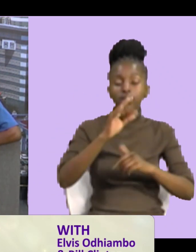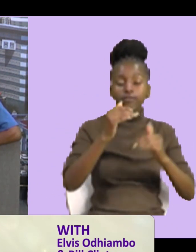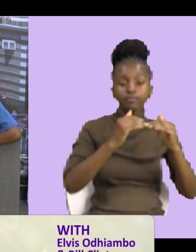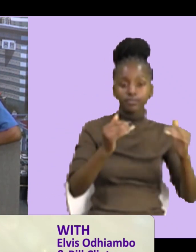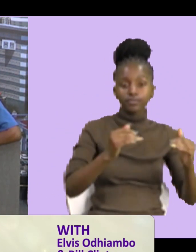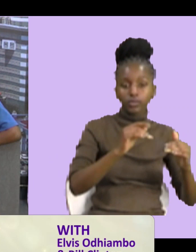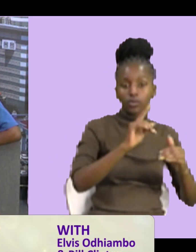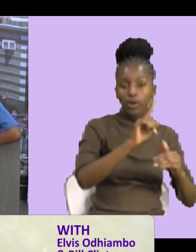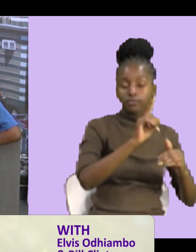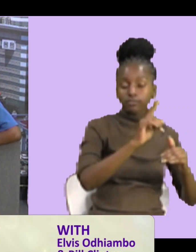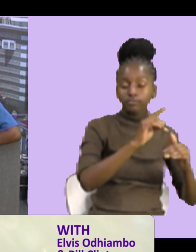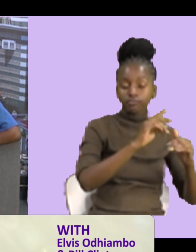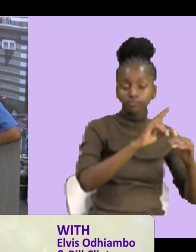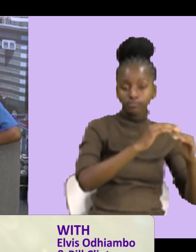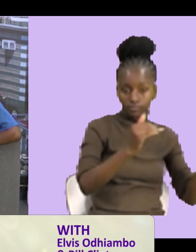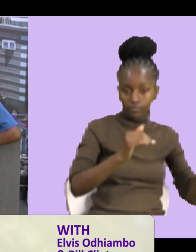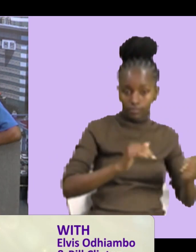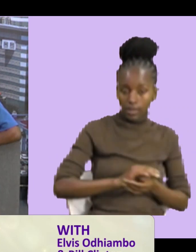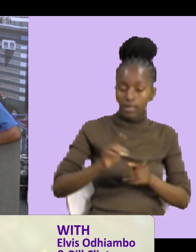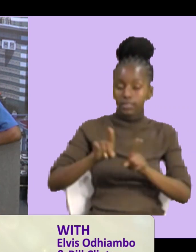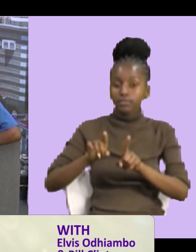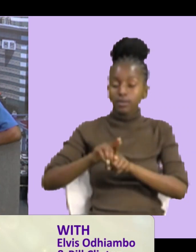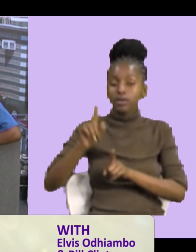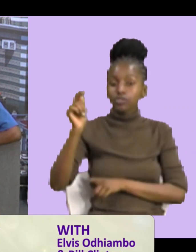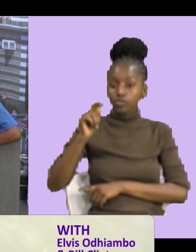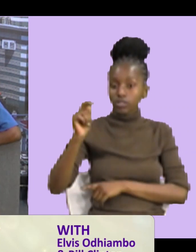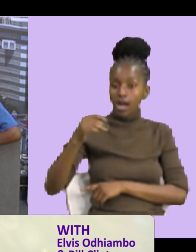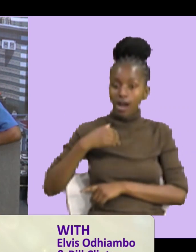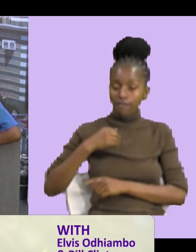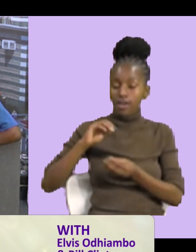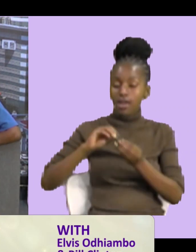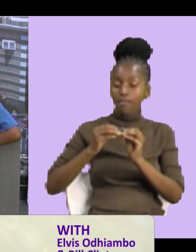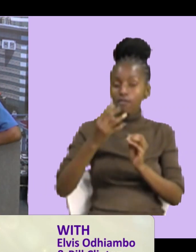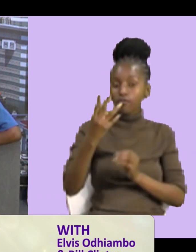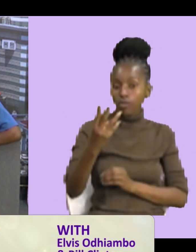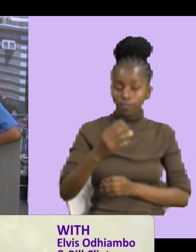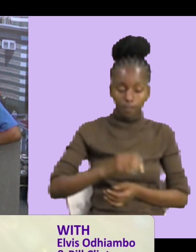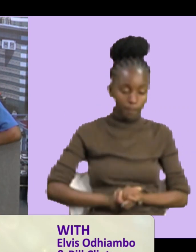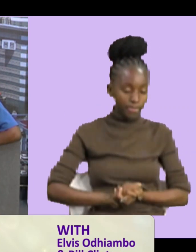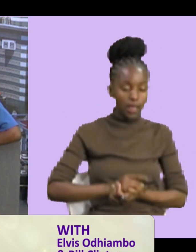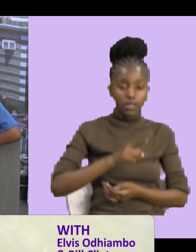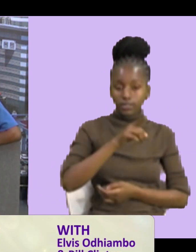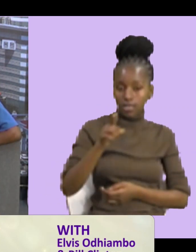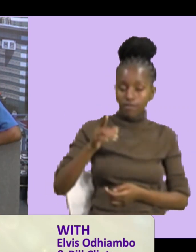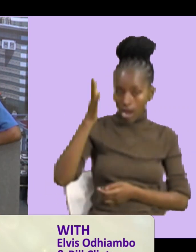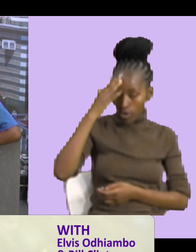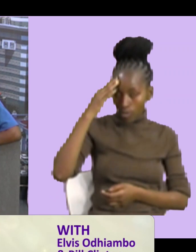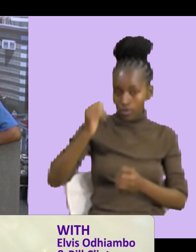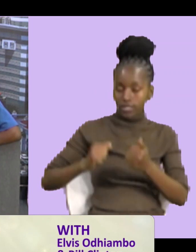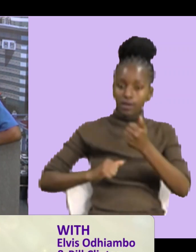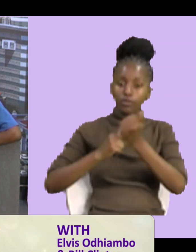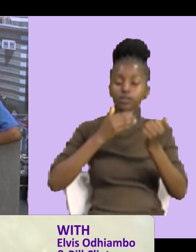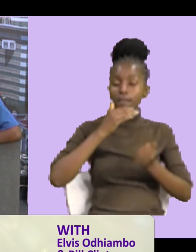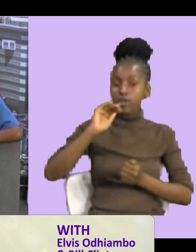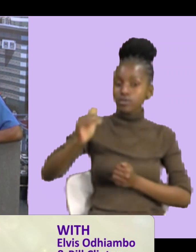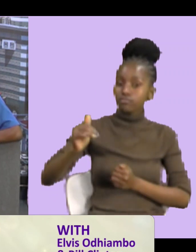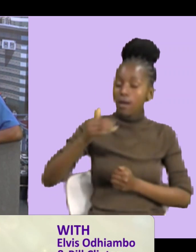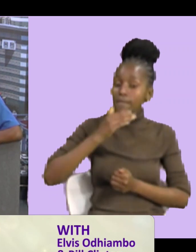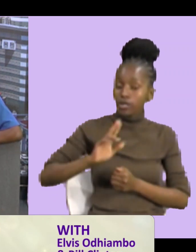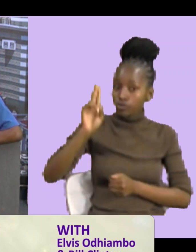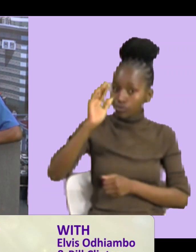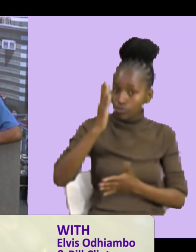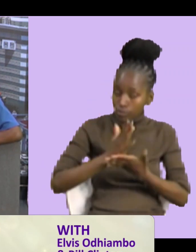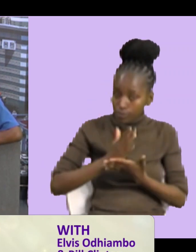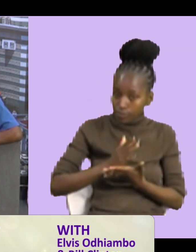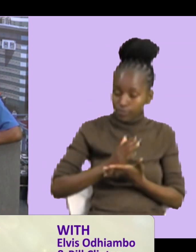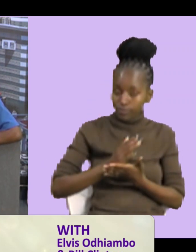Tottenham sealing the 4th place. Did you anticipate, Mr. Oloo? First of all, you're a Manchester United fan, Sidio? Yes.